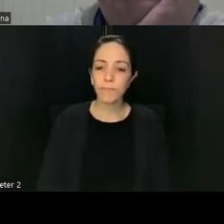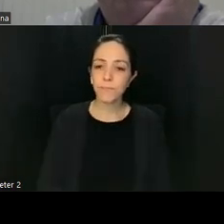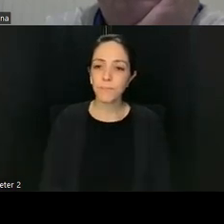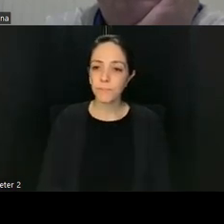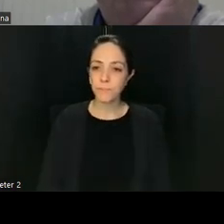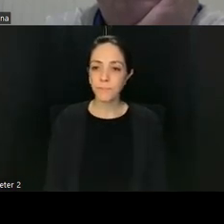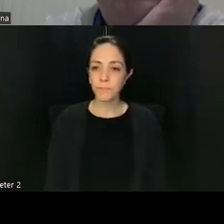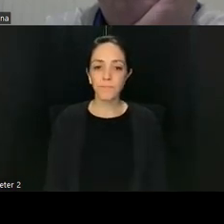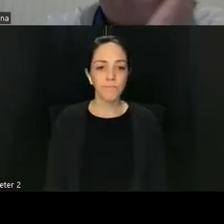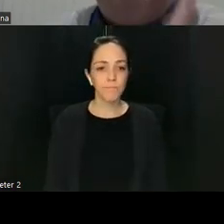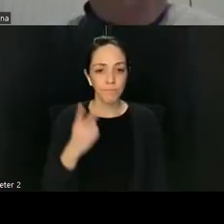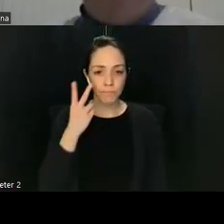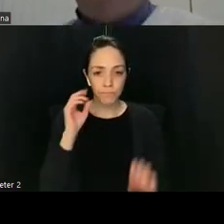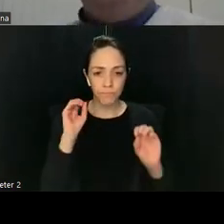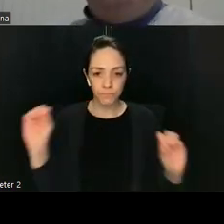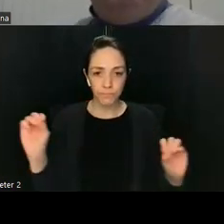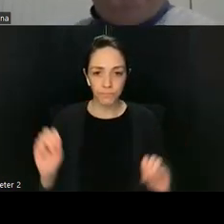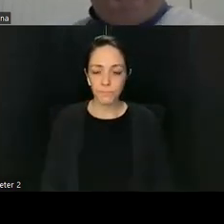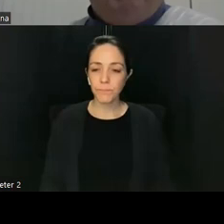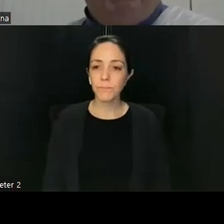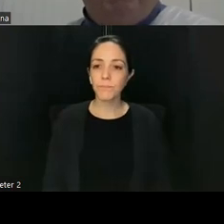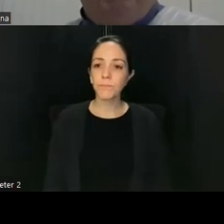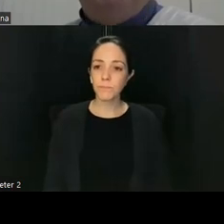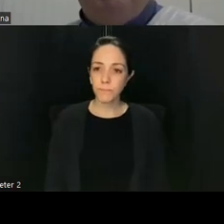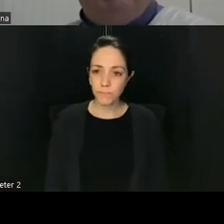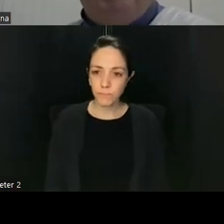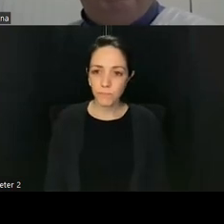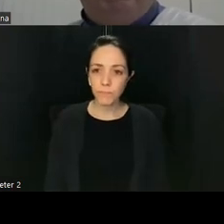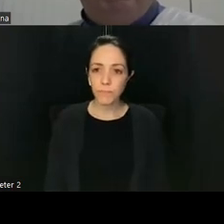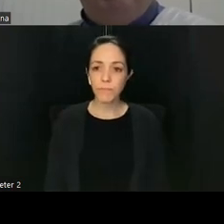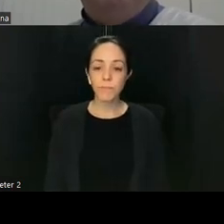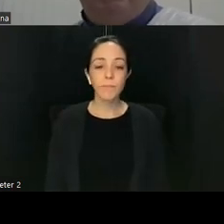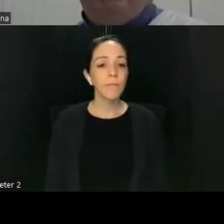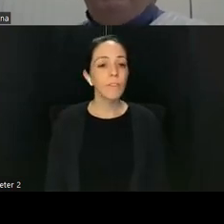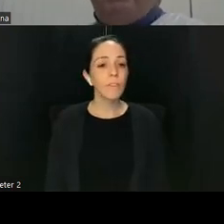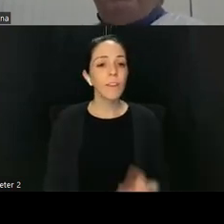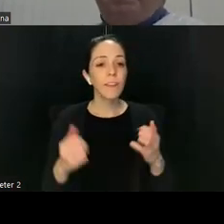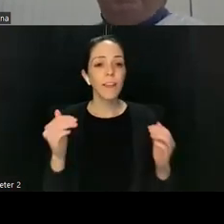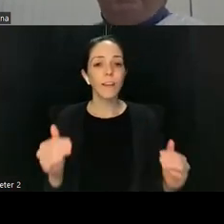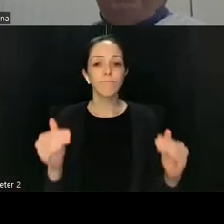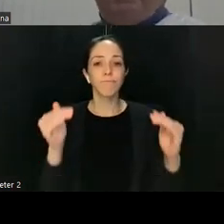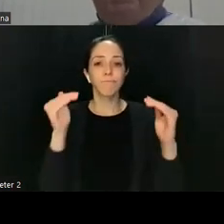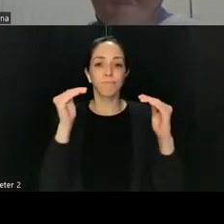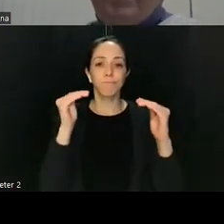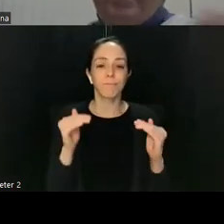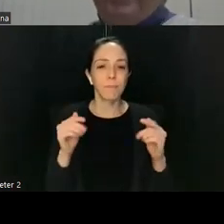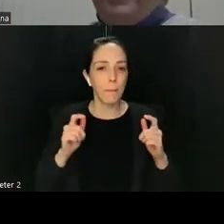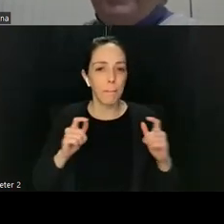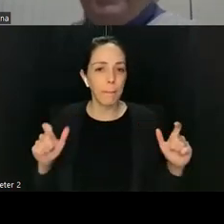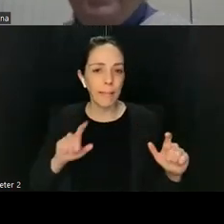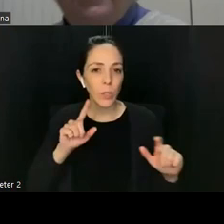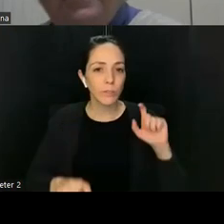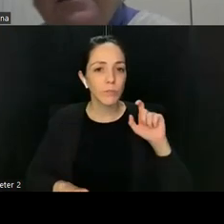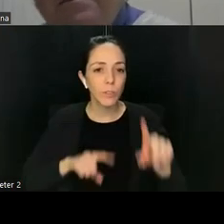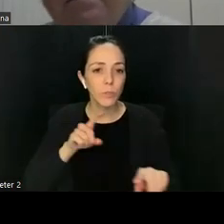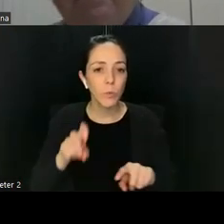Okay, I'm not seeing anybody. Okay, so now we're going to go to the big magical questions. Is there